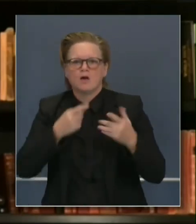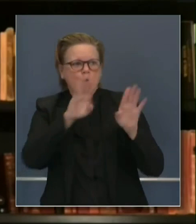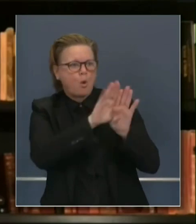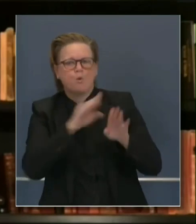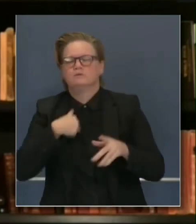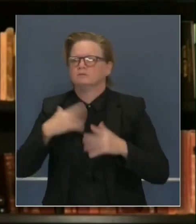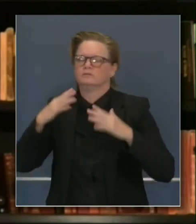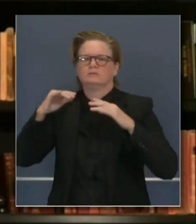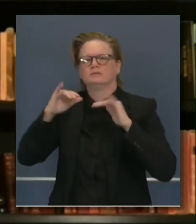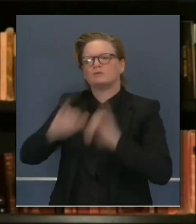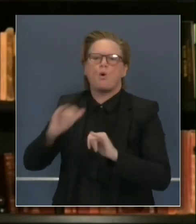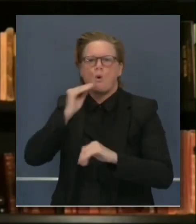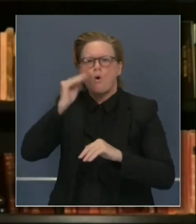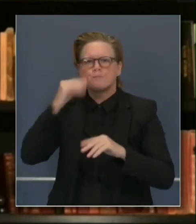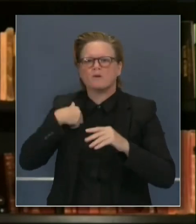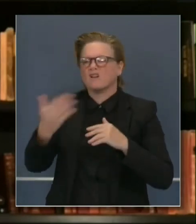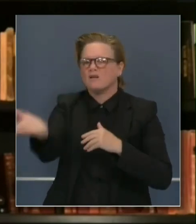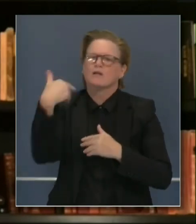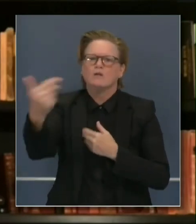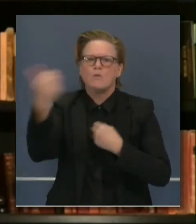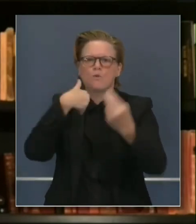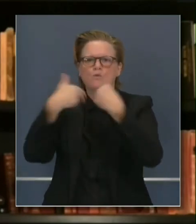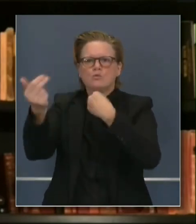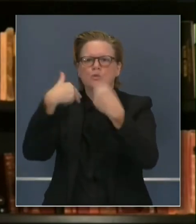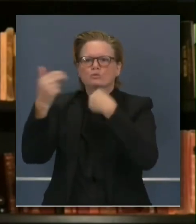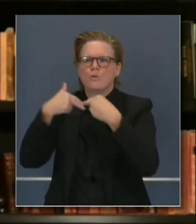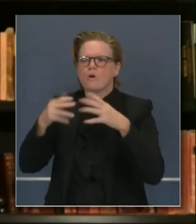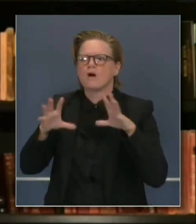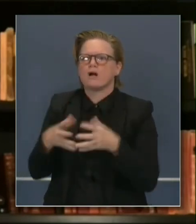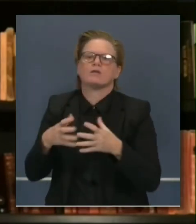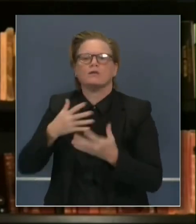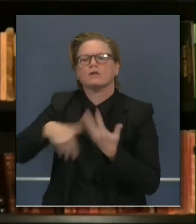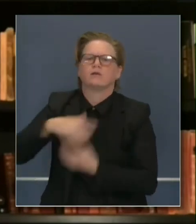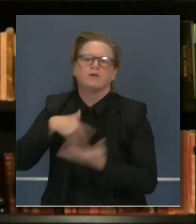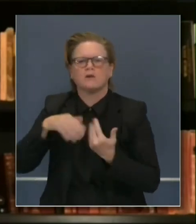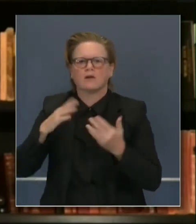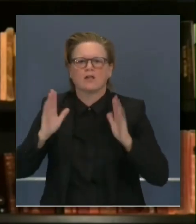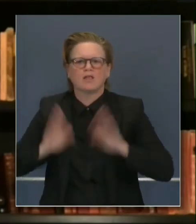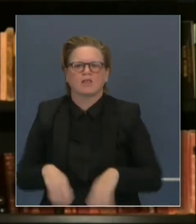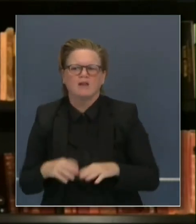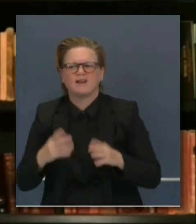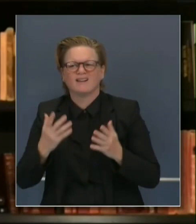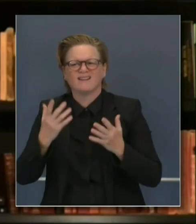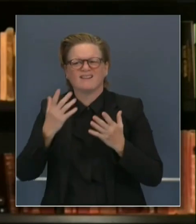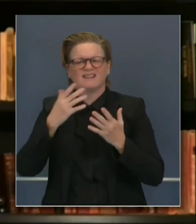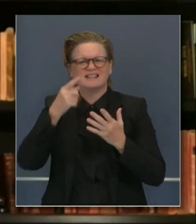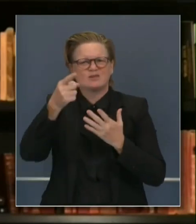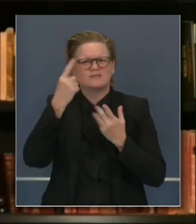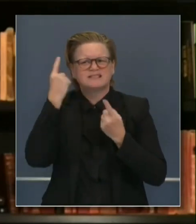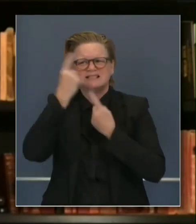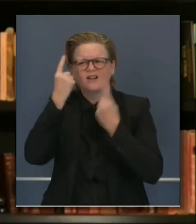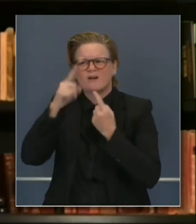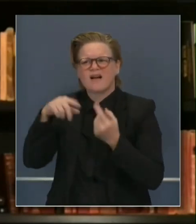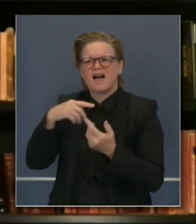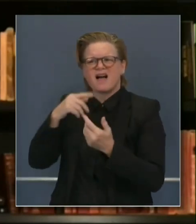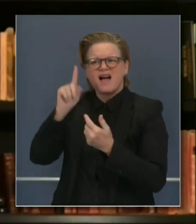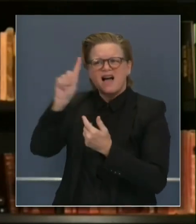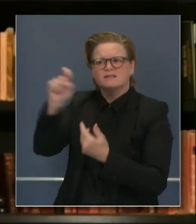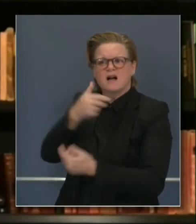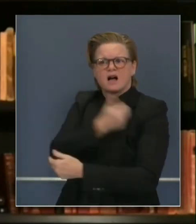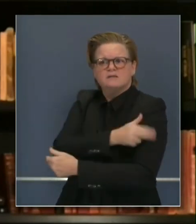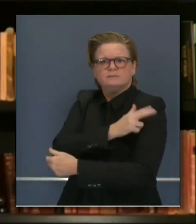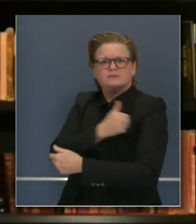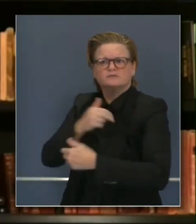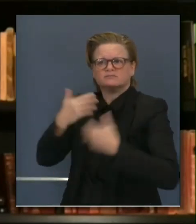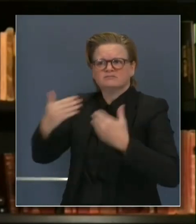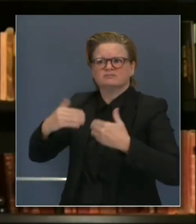barber shops is actually going to achieve what you want? And then secondly, have you considered asking hospitals to suspend elective